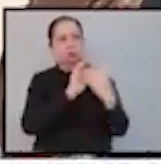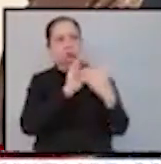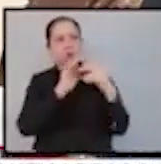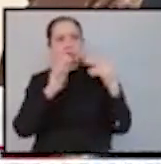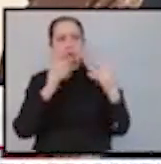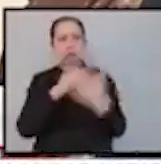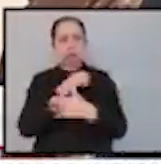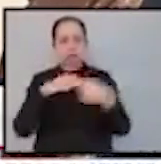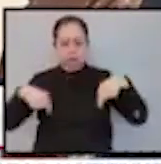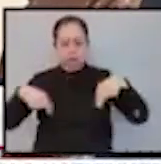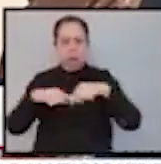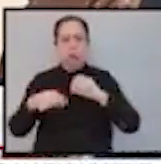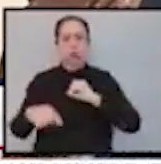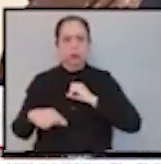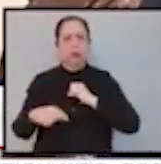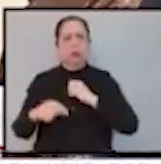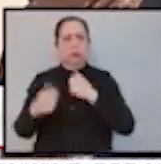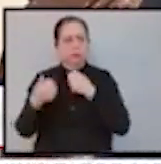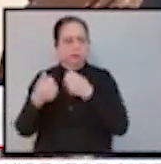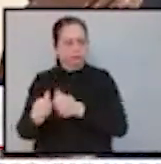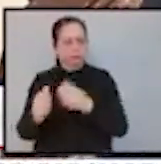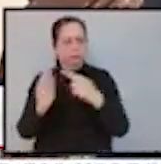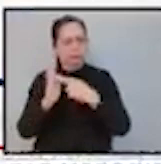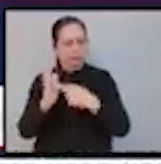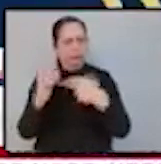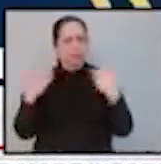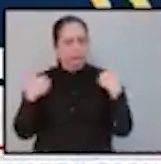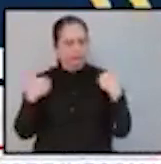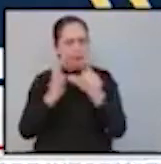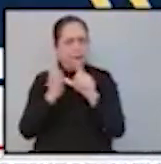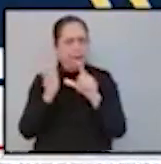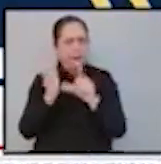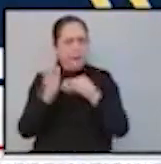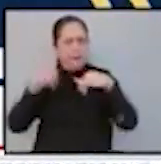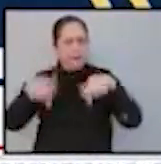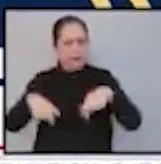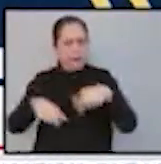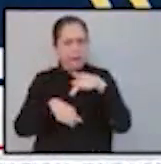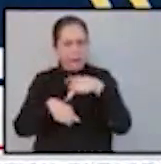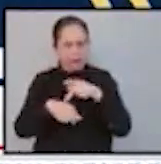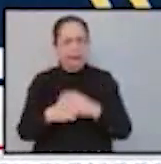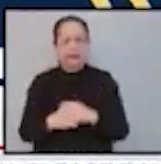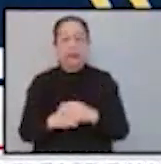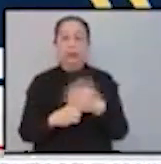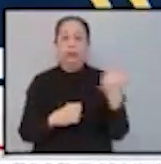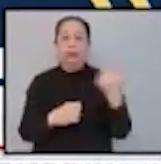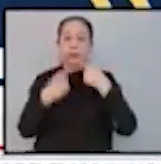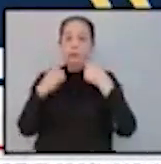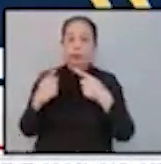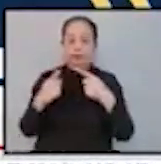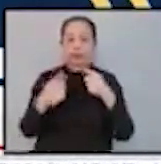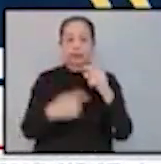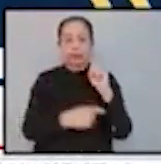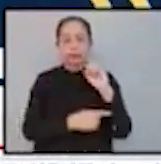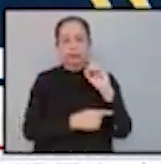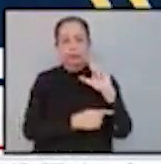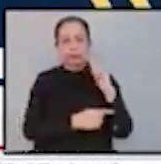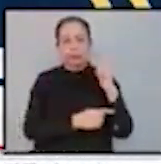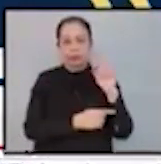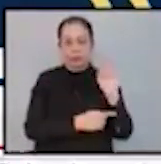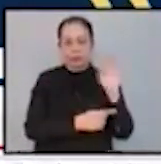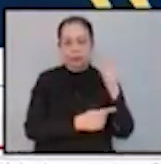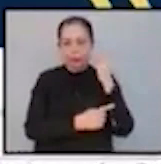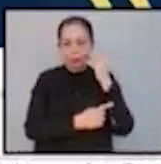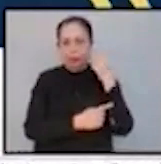everything here in accordance with what the rules and the laws of our country. Sa isang pahayag naman ni Solicitor General Minardo Guevara, nilinaw niyang wala pa